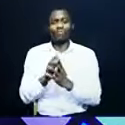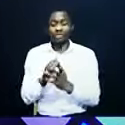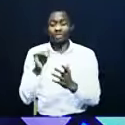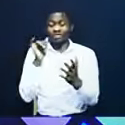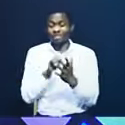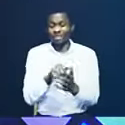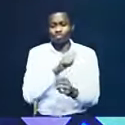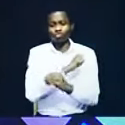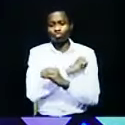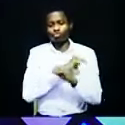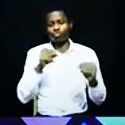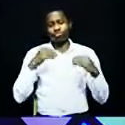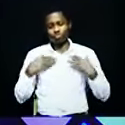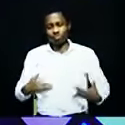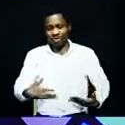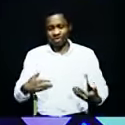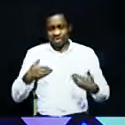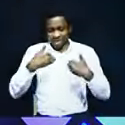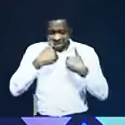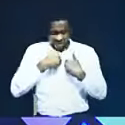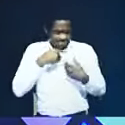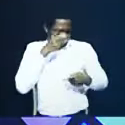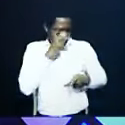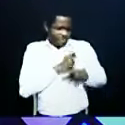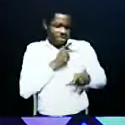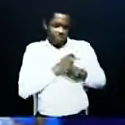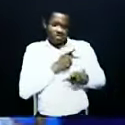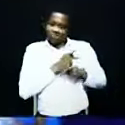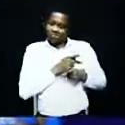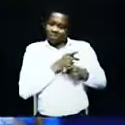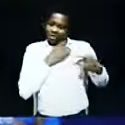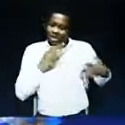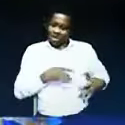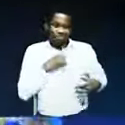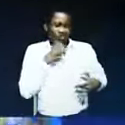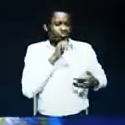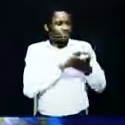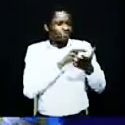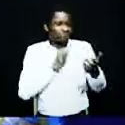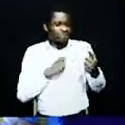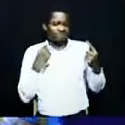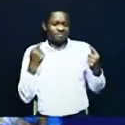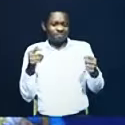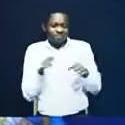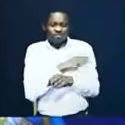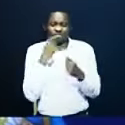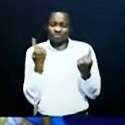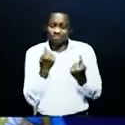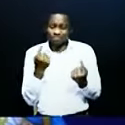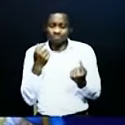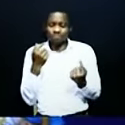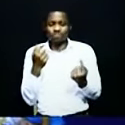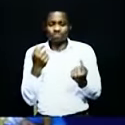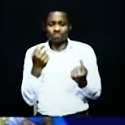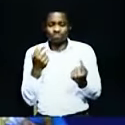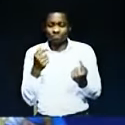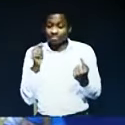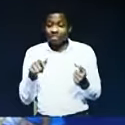That none of you has a sinful, unbelieving heart that turns away from the Lord. Now, he's talking to